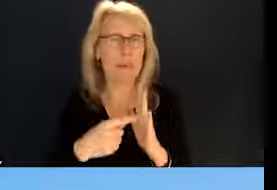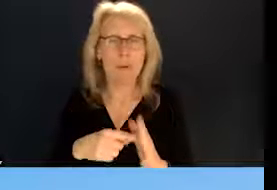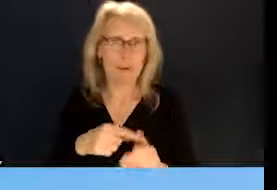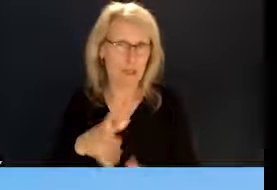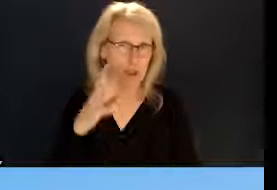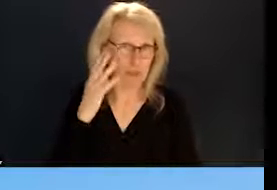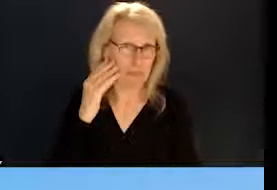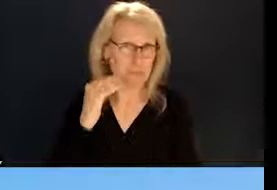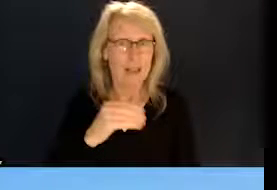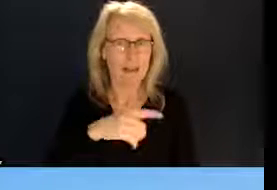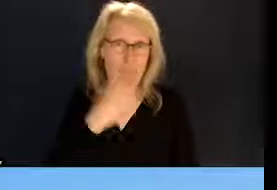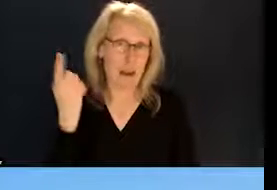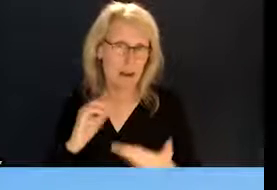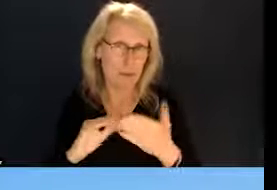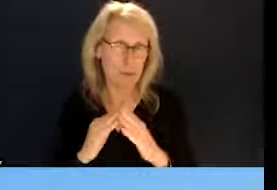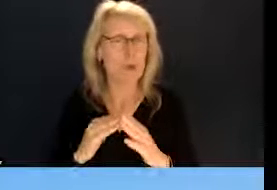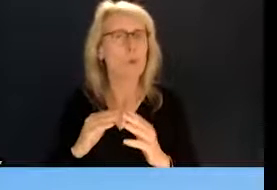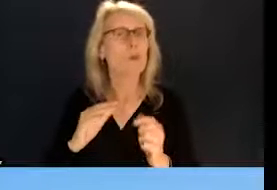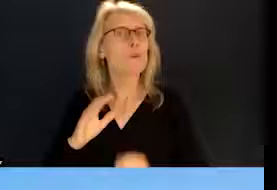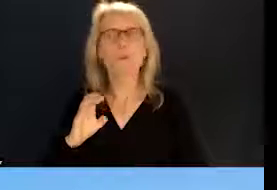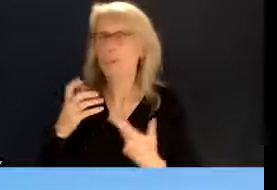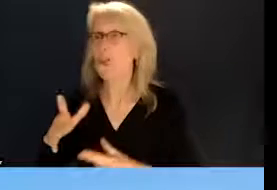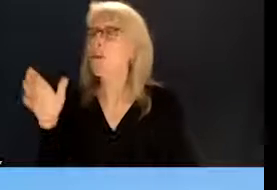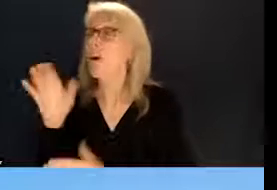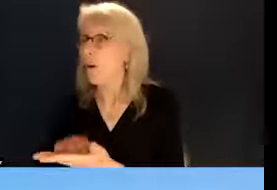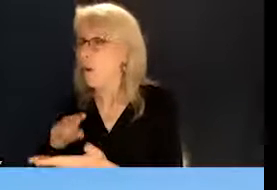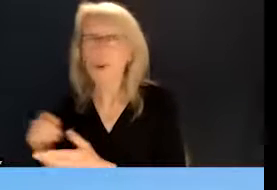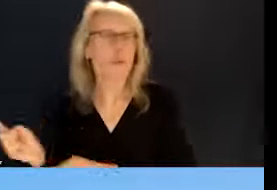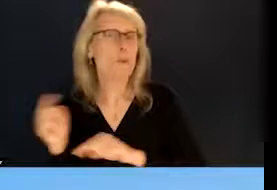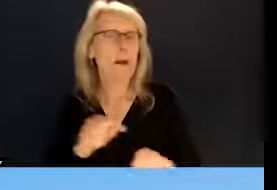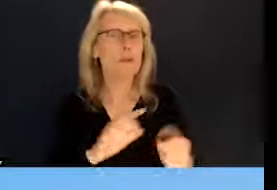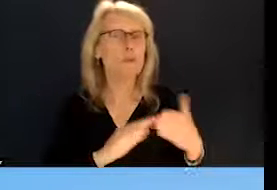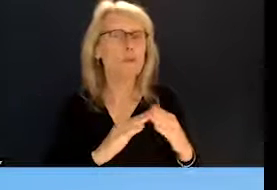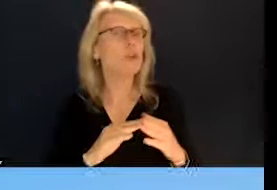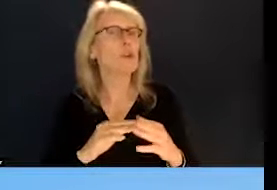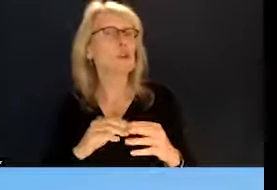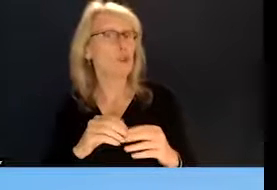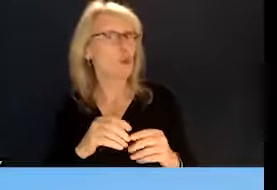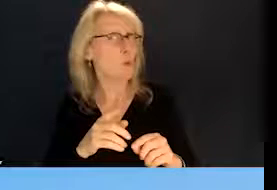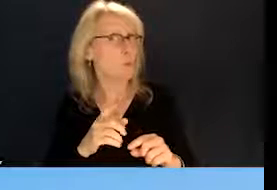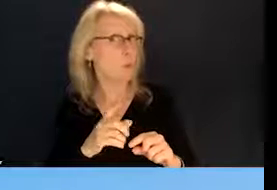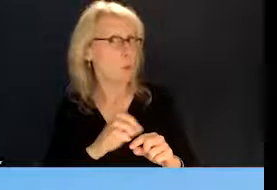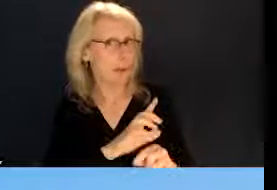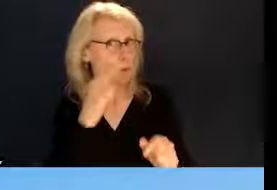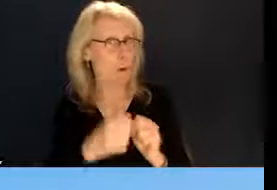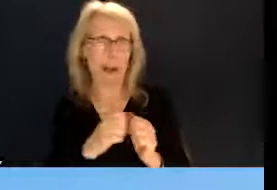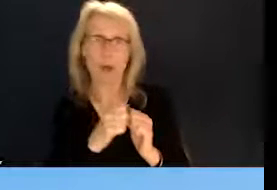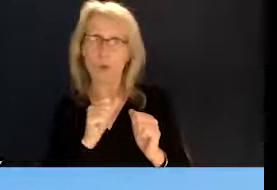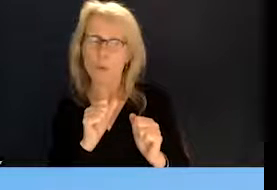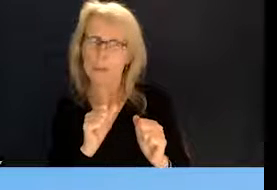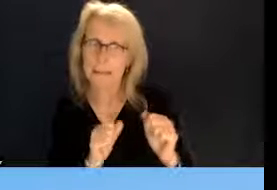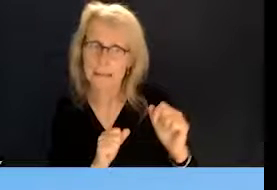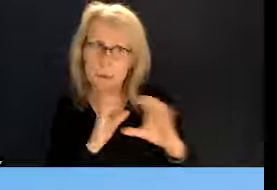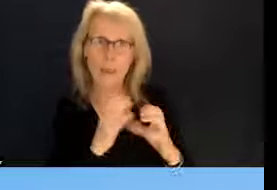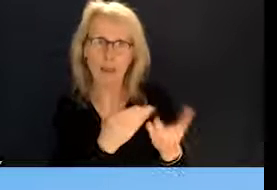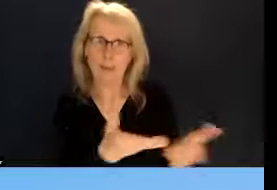in Black community knows that when you go back to your community, you be like, all right, my brother, you know what to say, right? Don't forget about this. You better say